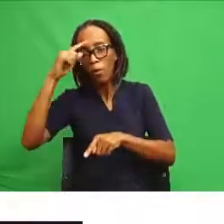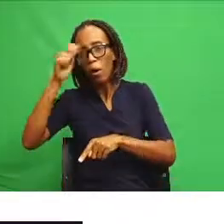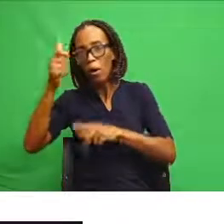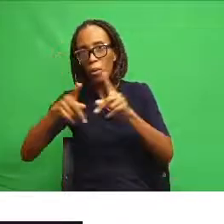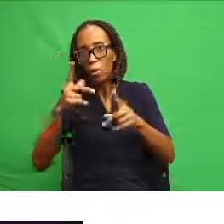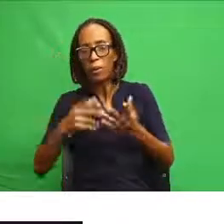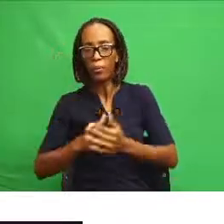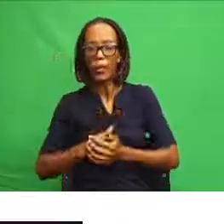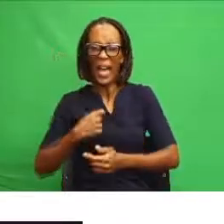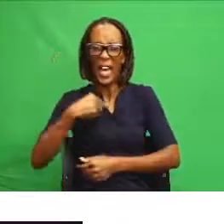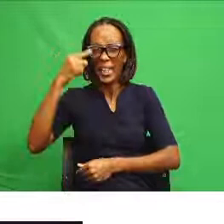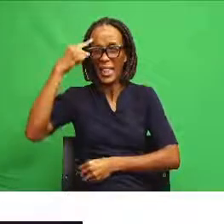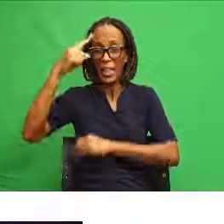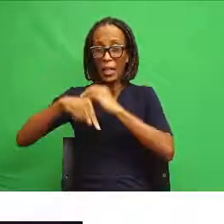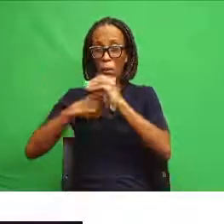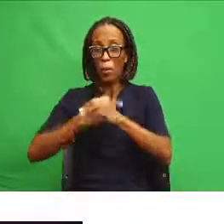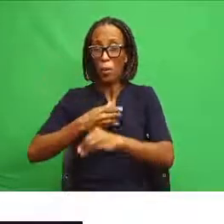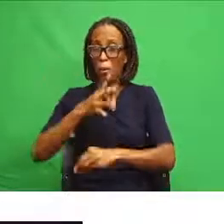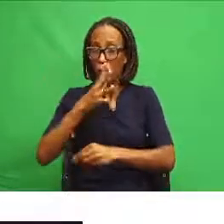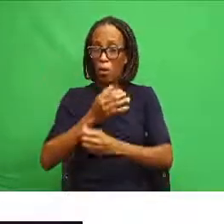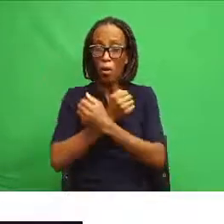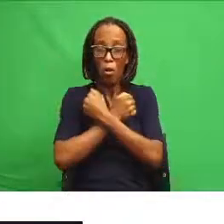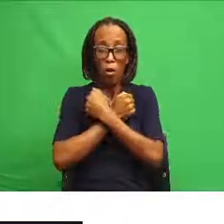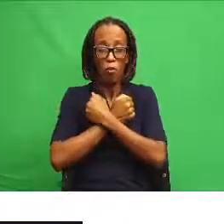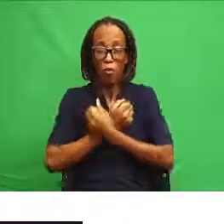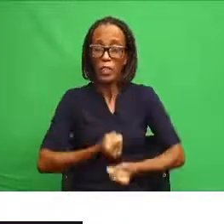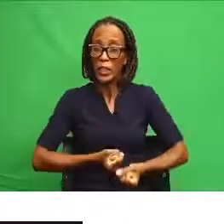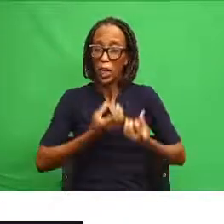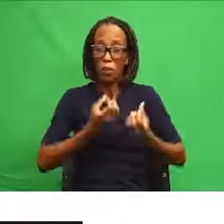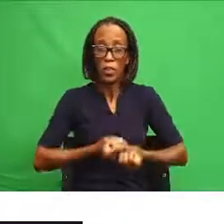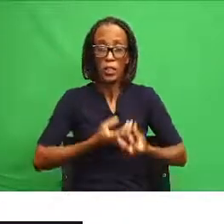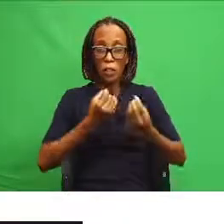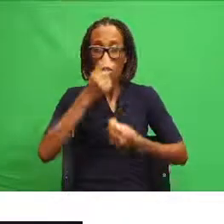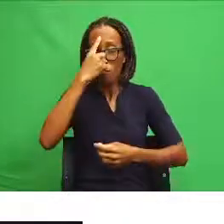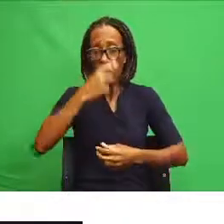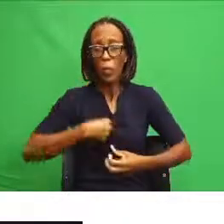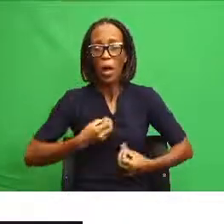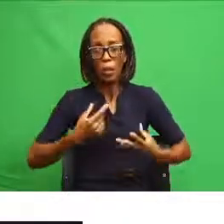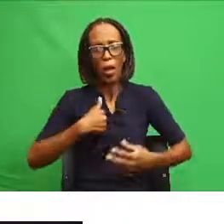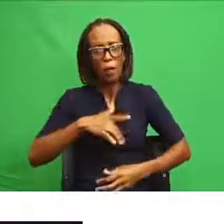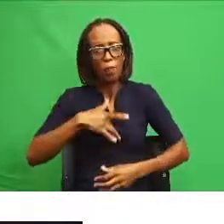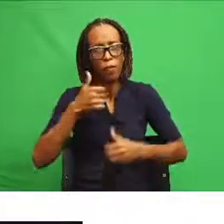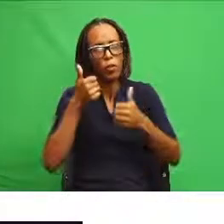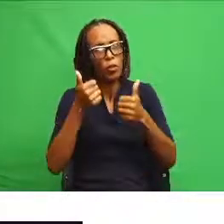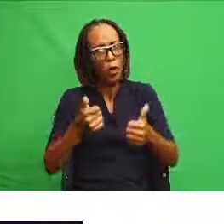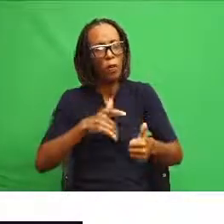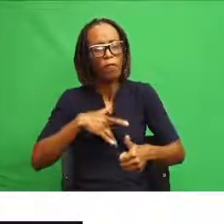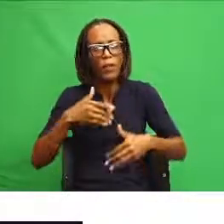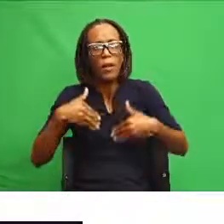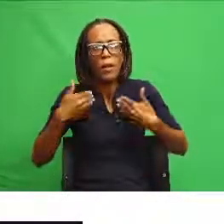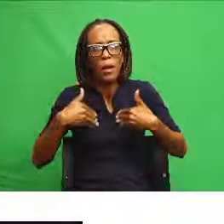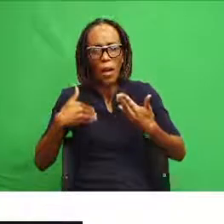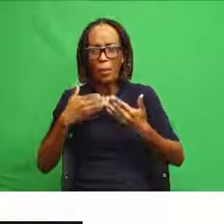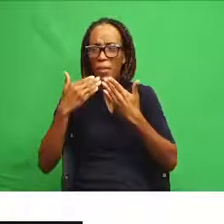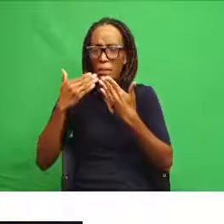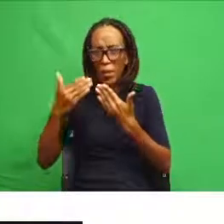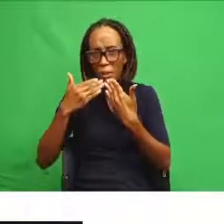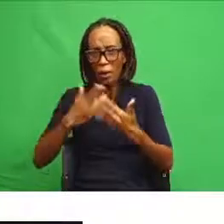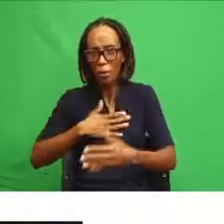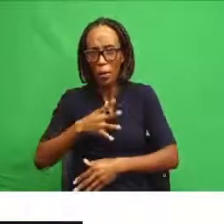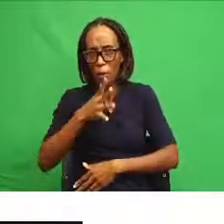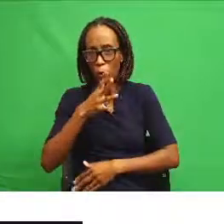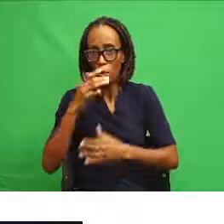think about my mother's love and the sacrifices she made for me, I am extremely grateful. At this stage of her